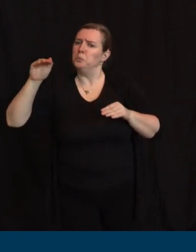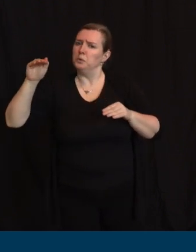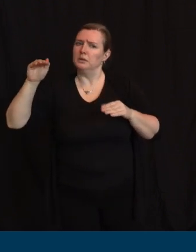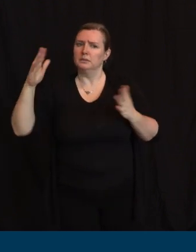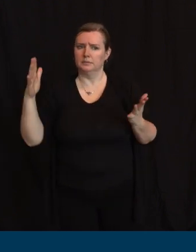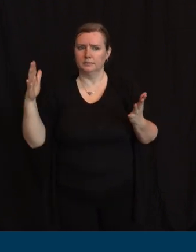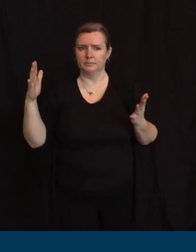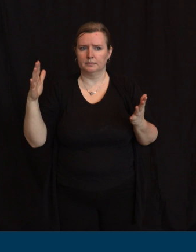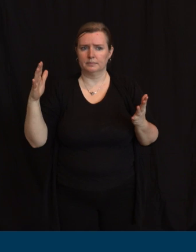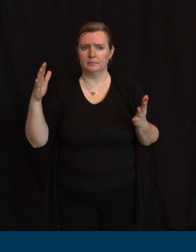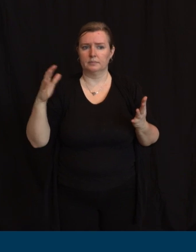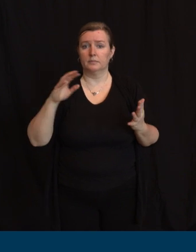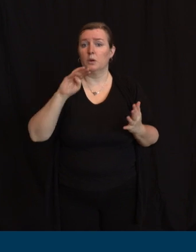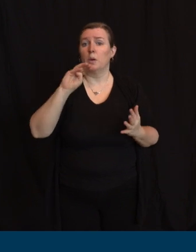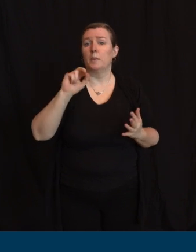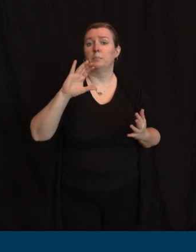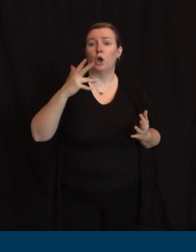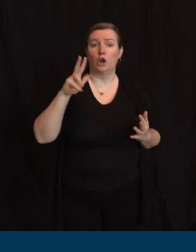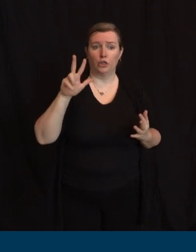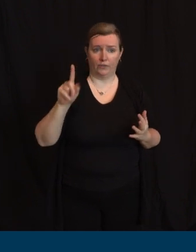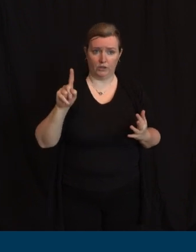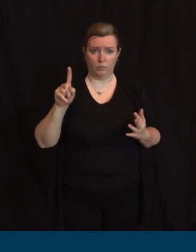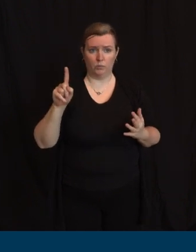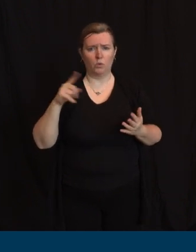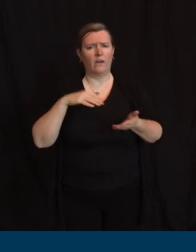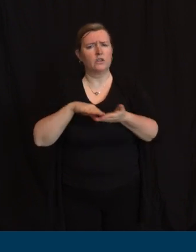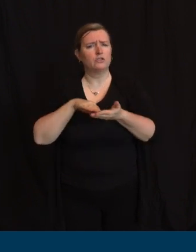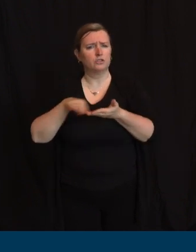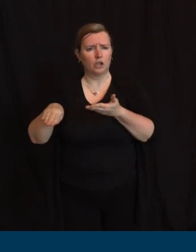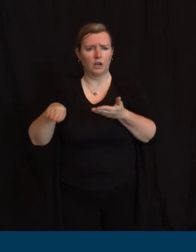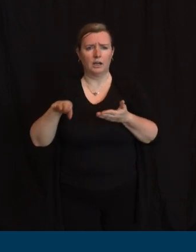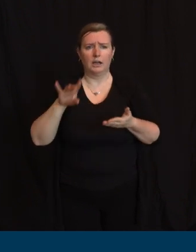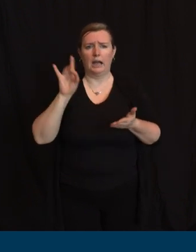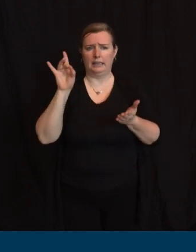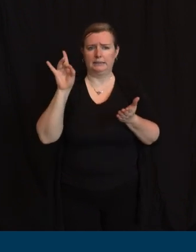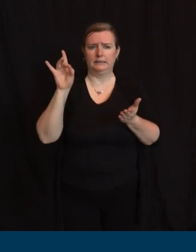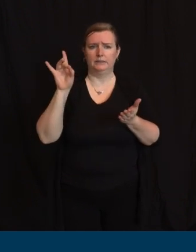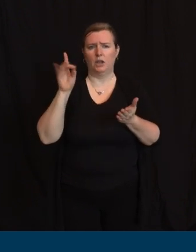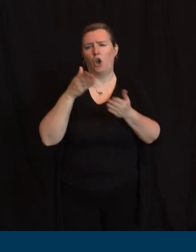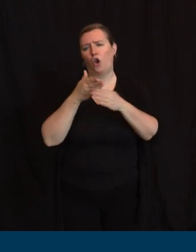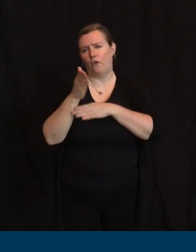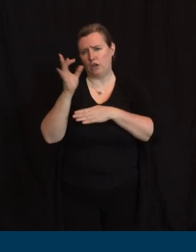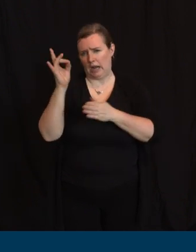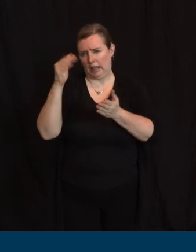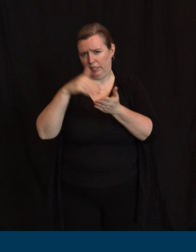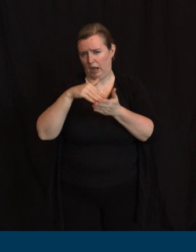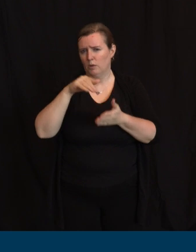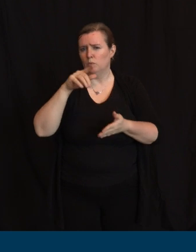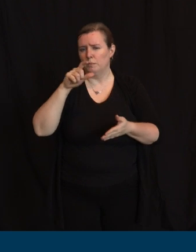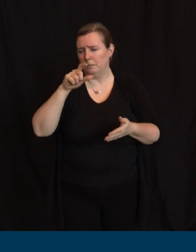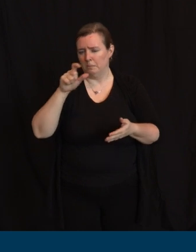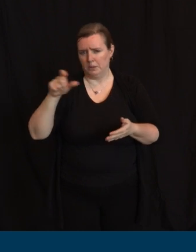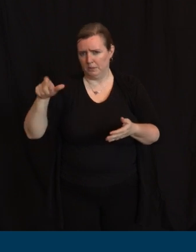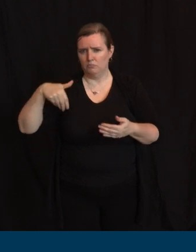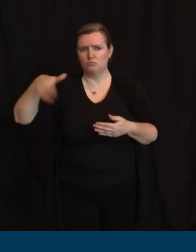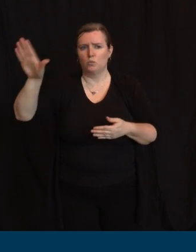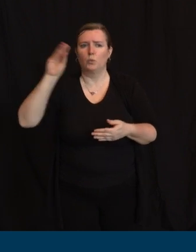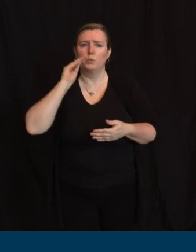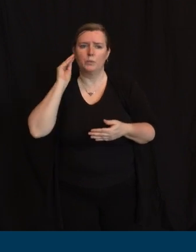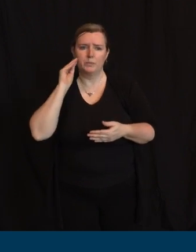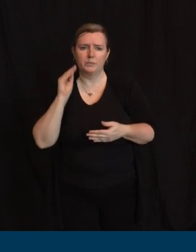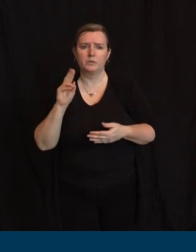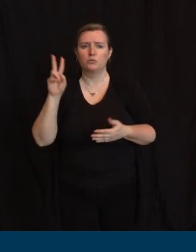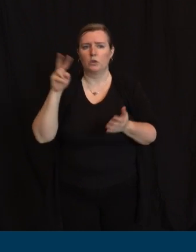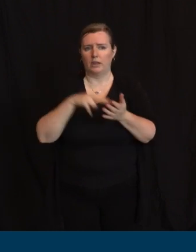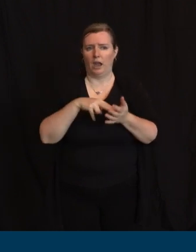we've discharged over 8,000 individuals. There are now 2,014 individuals in critical care.